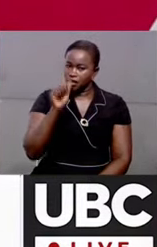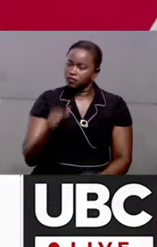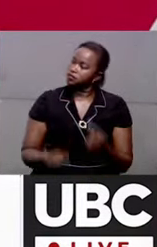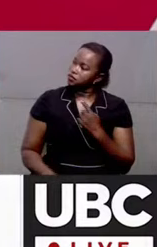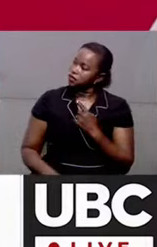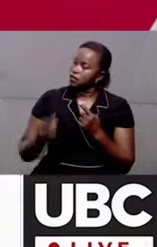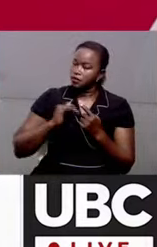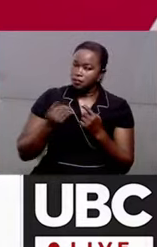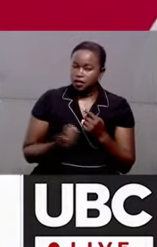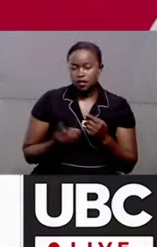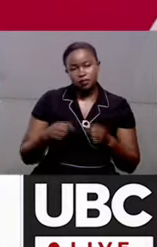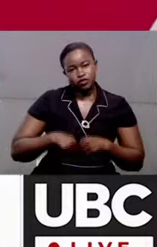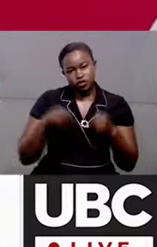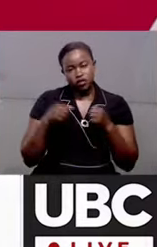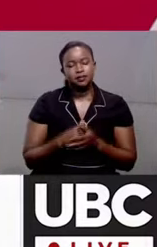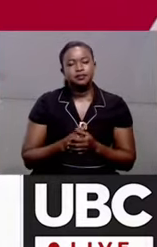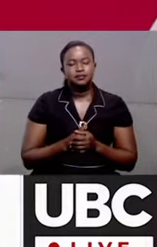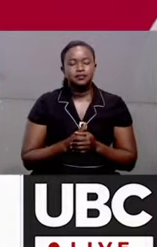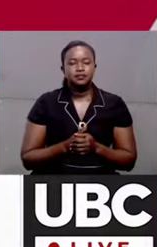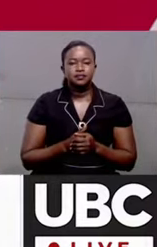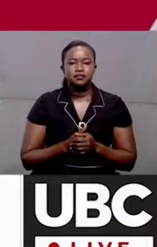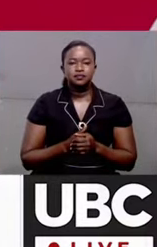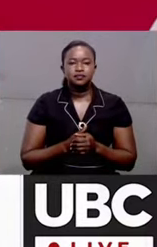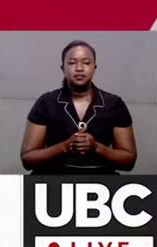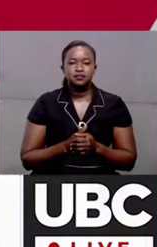Madam Chair, the